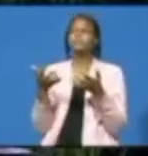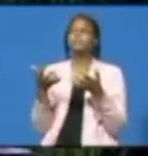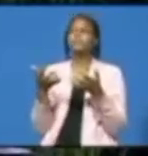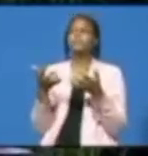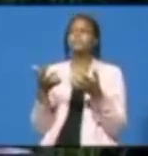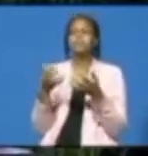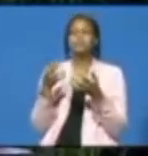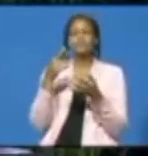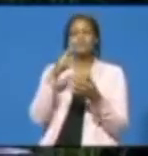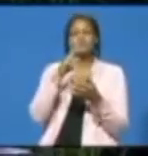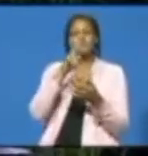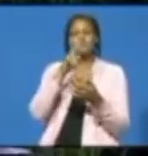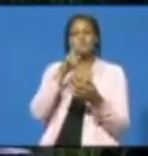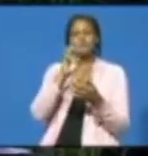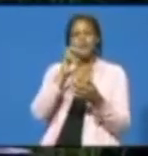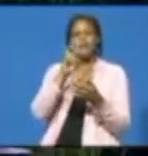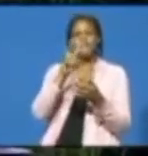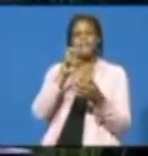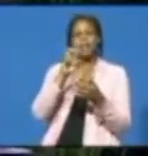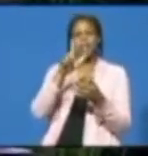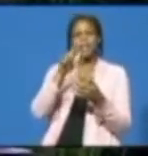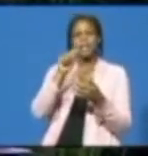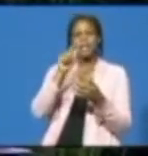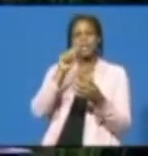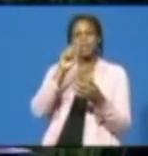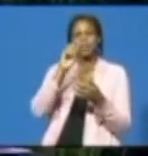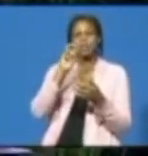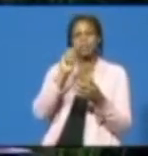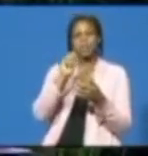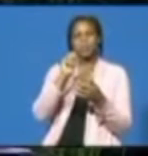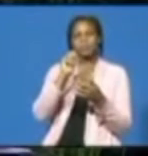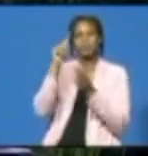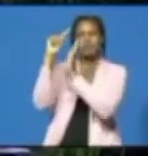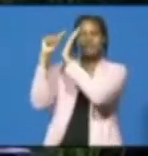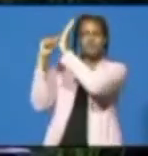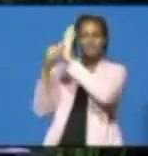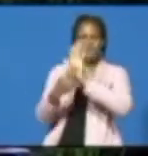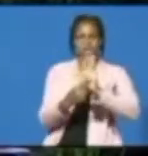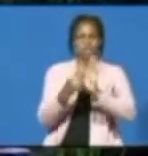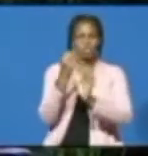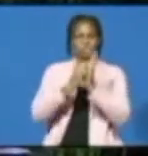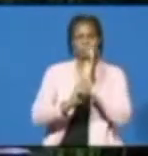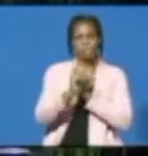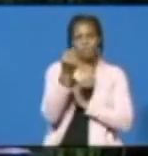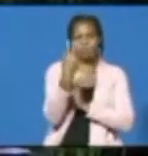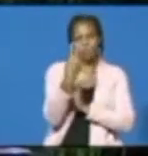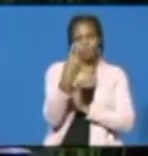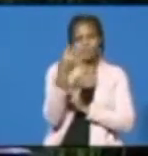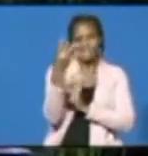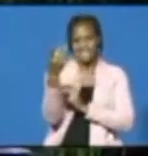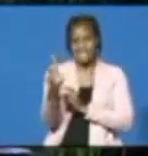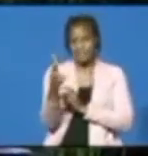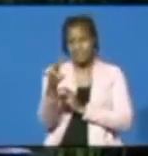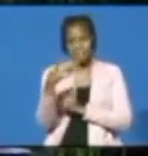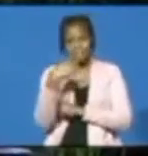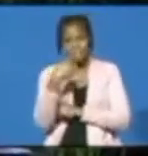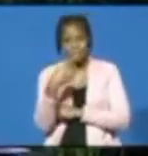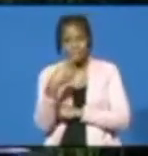of Revelation chapter 12 and verse 17. And the